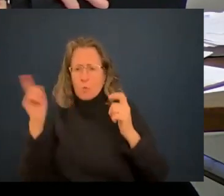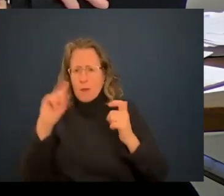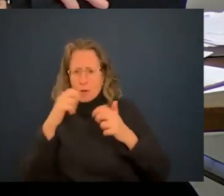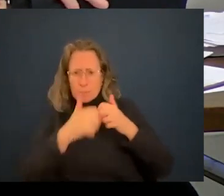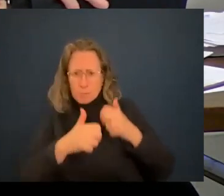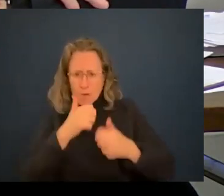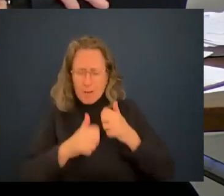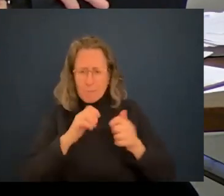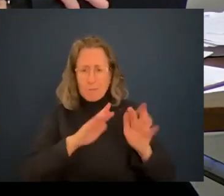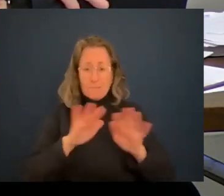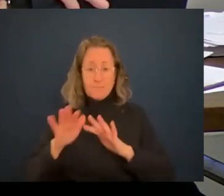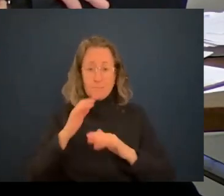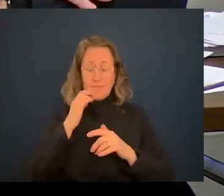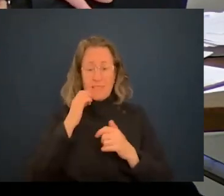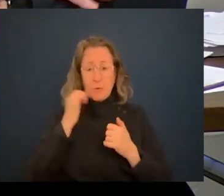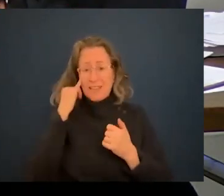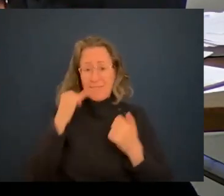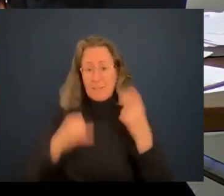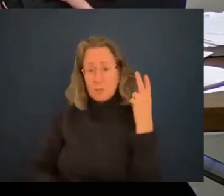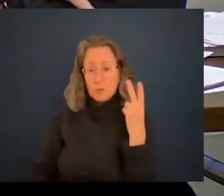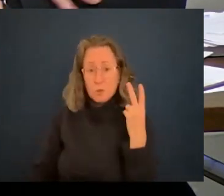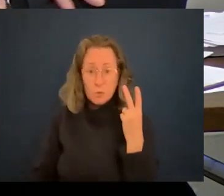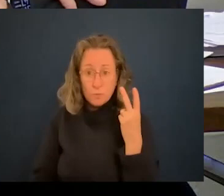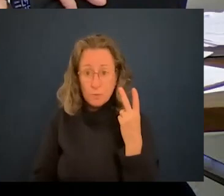so if you roll up with two people